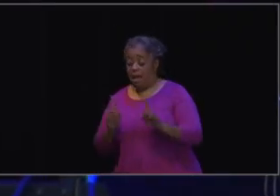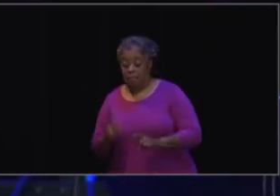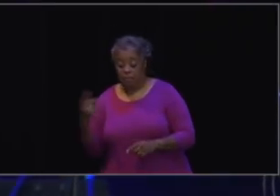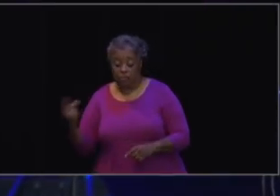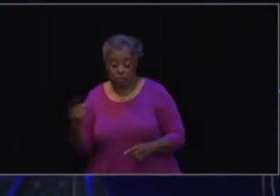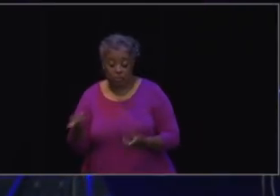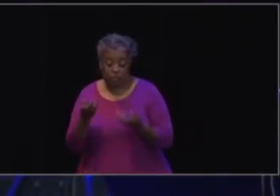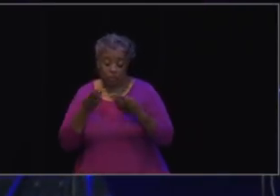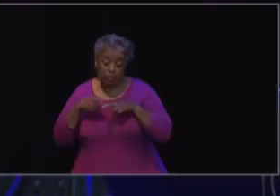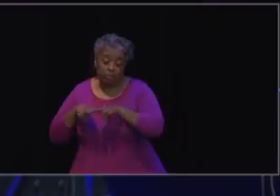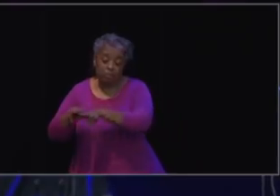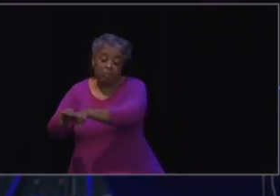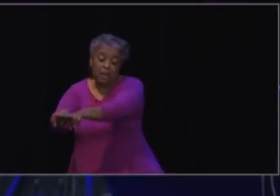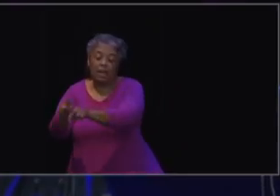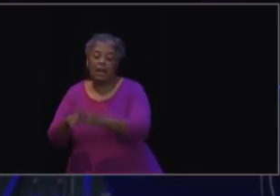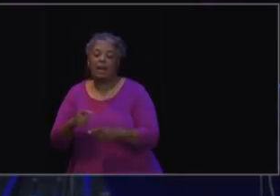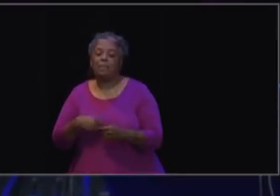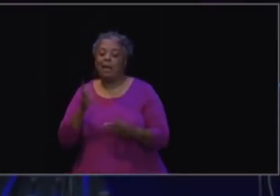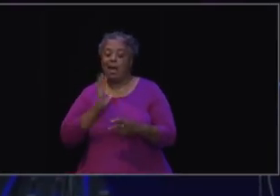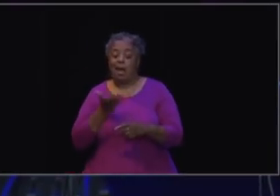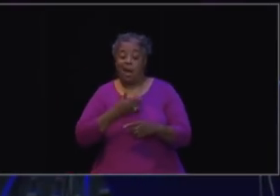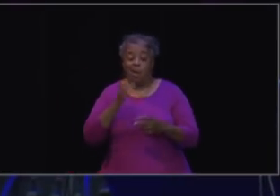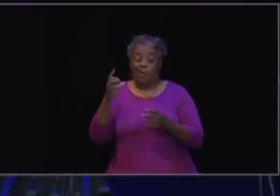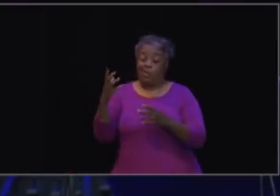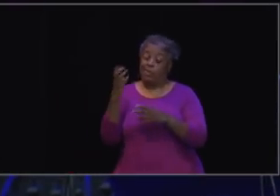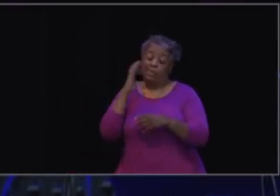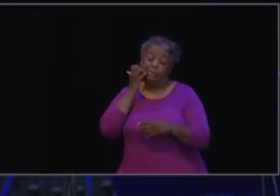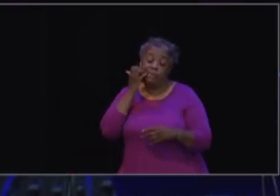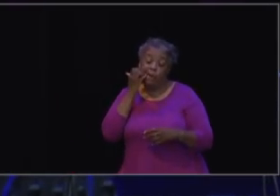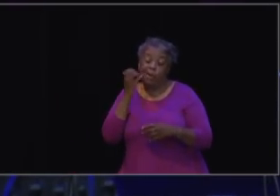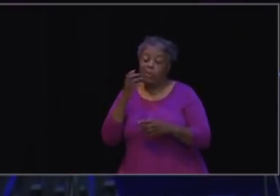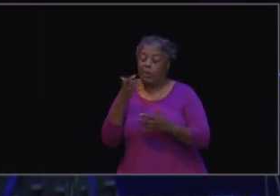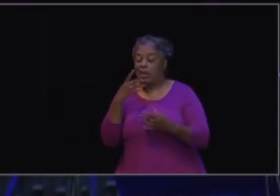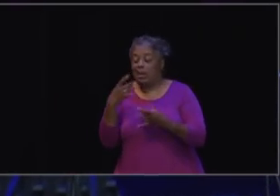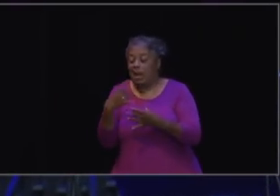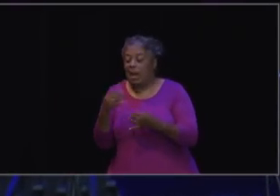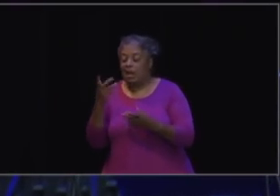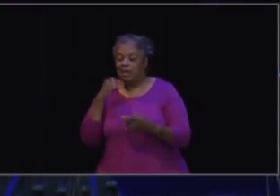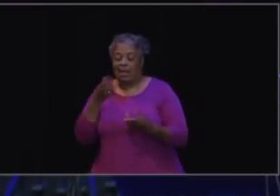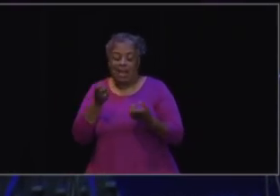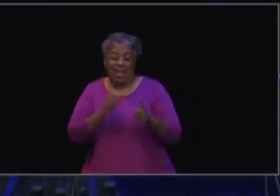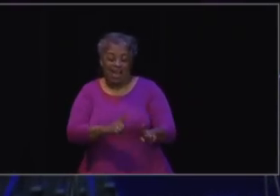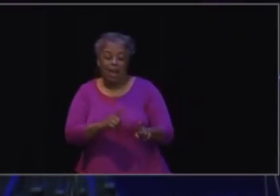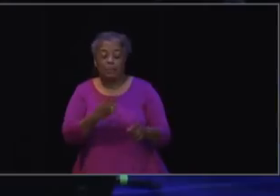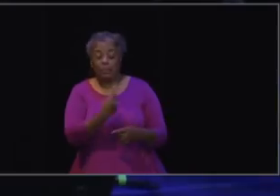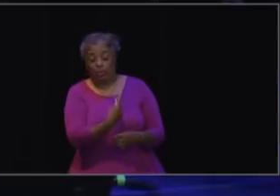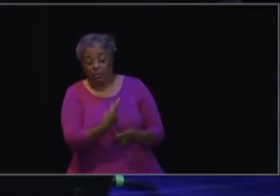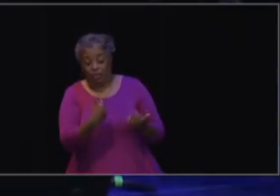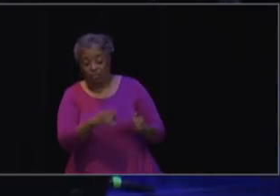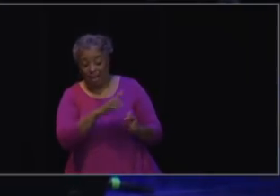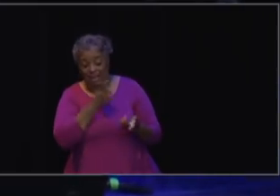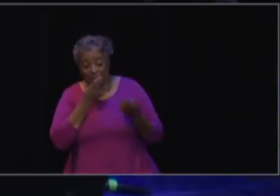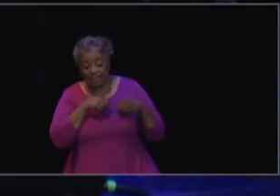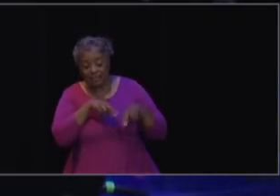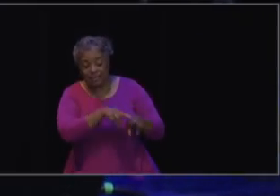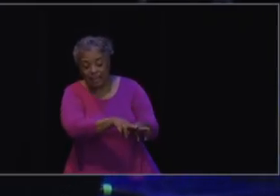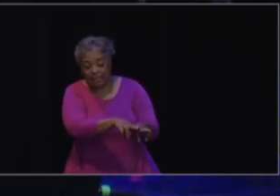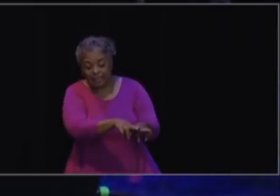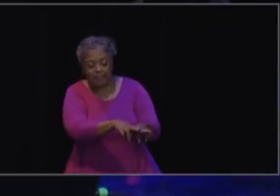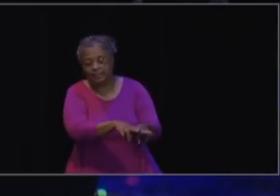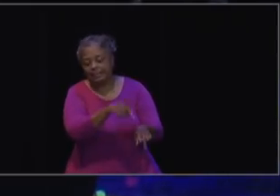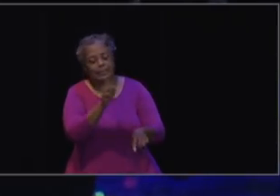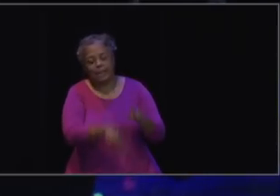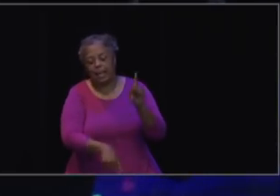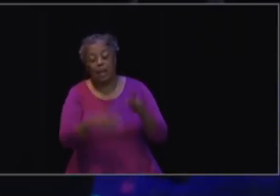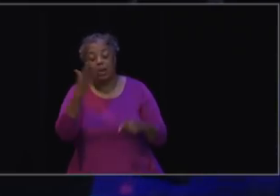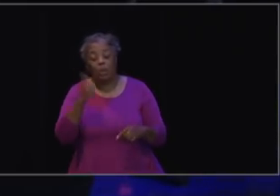fall asleep by the screen light. Sex is elusive on a good night. Netflix is